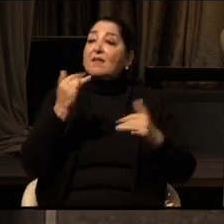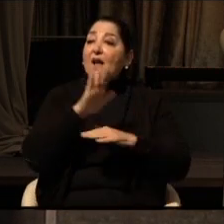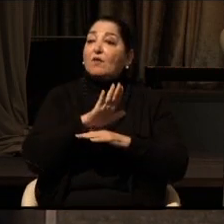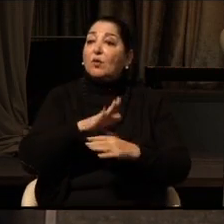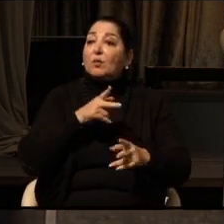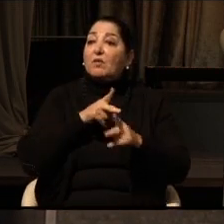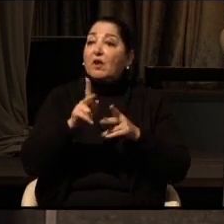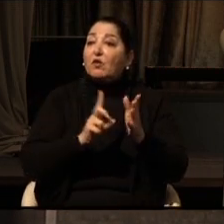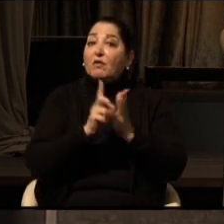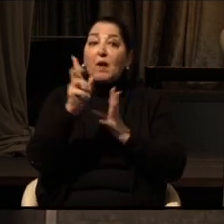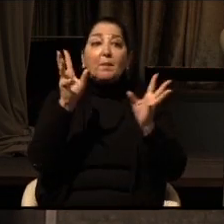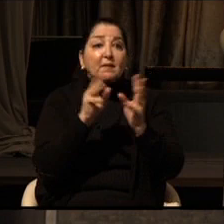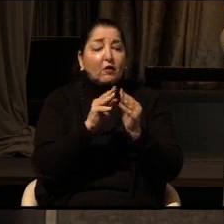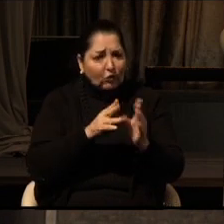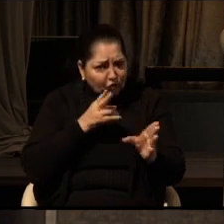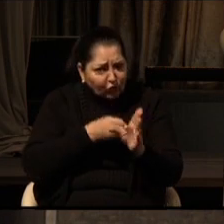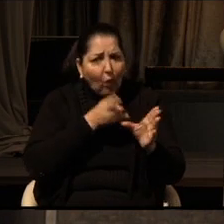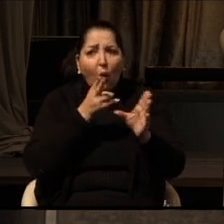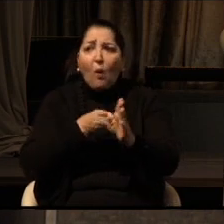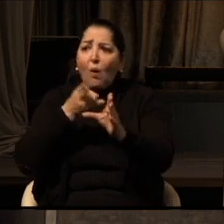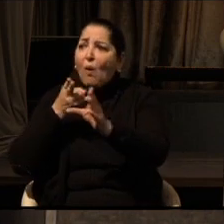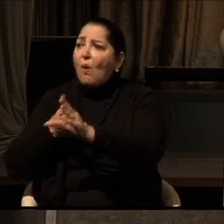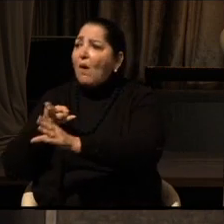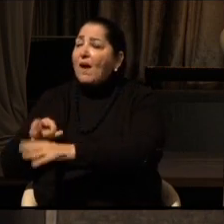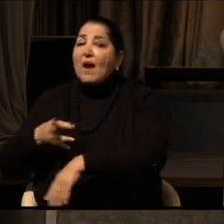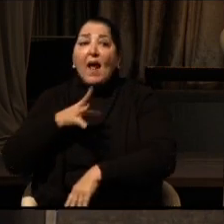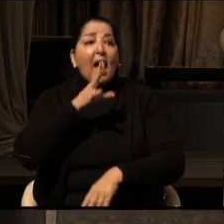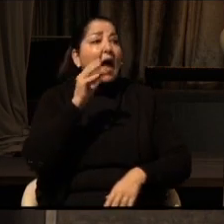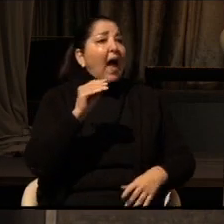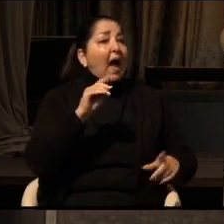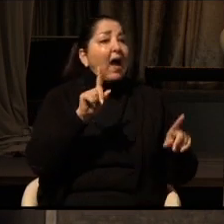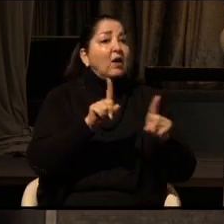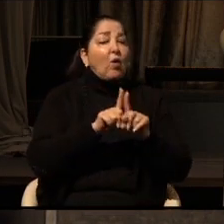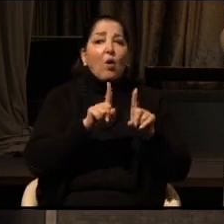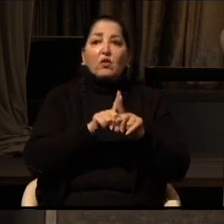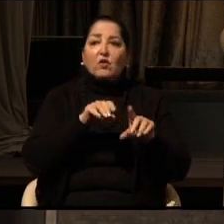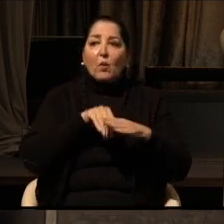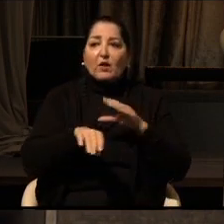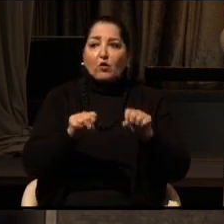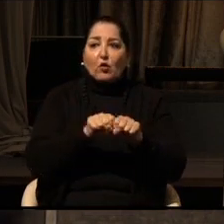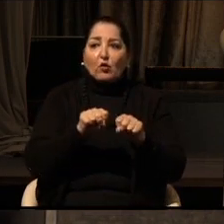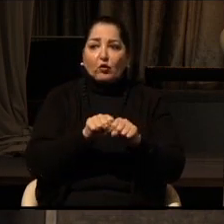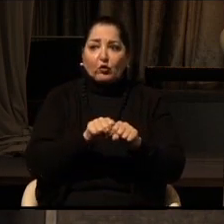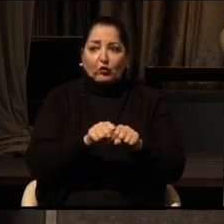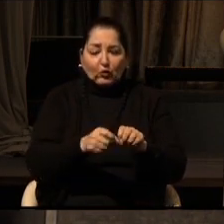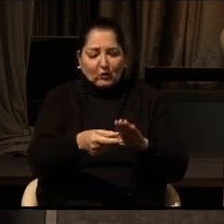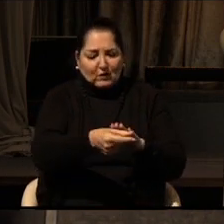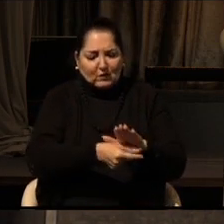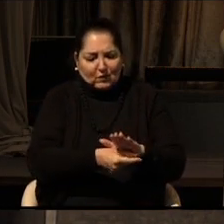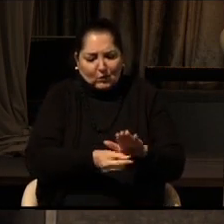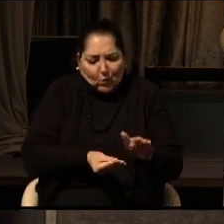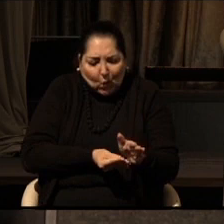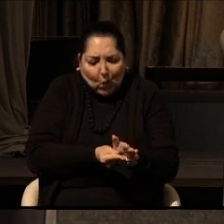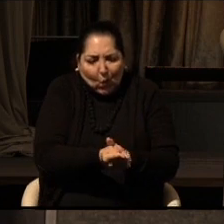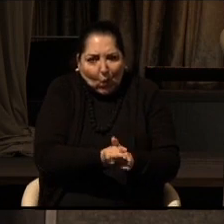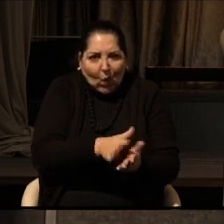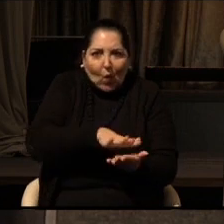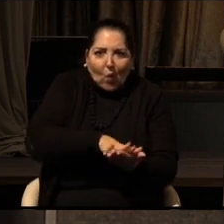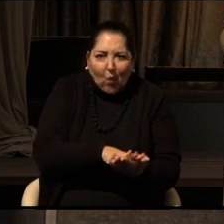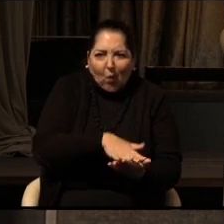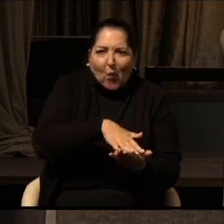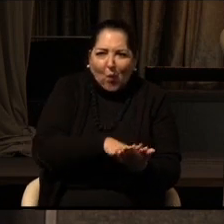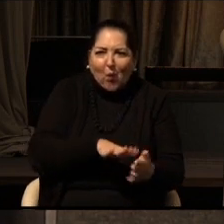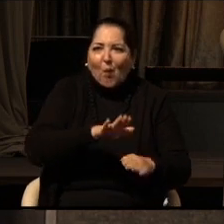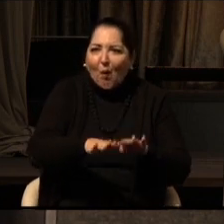sessions and get your insoles into your shoes because the expo hall is opening up at 2 p.m.